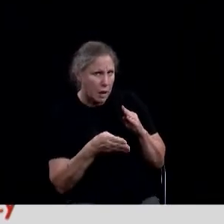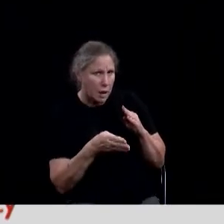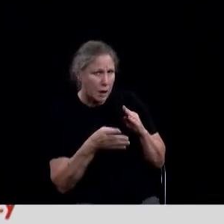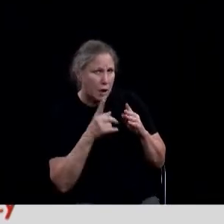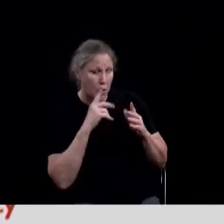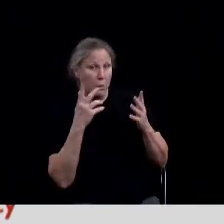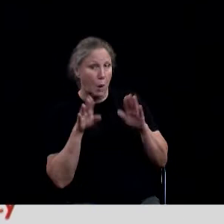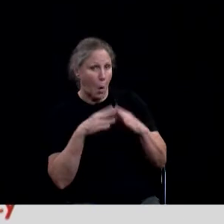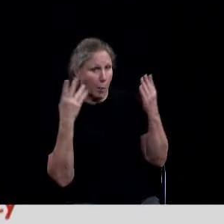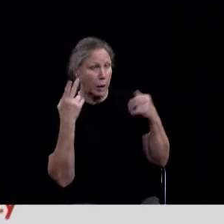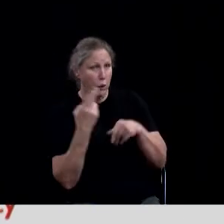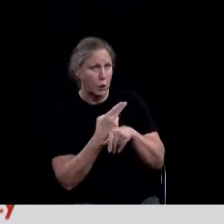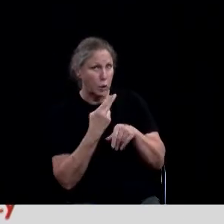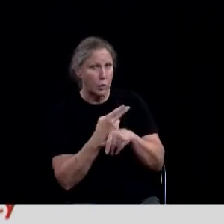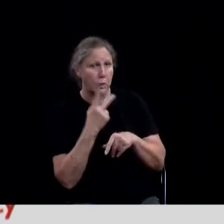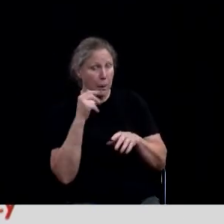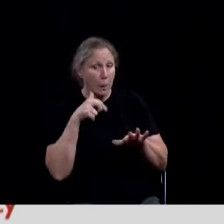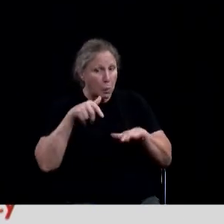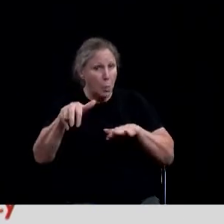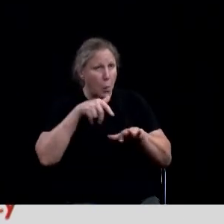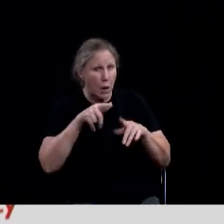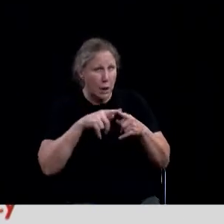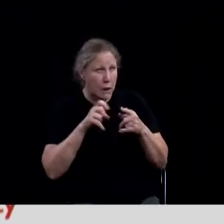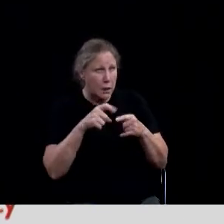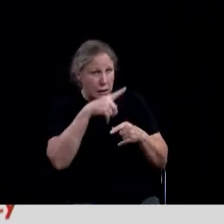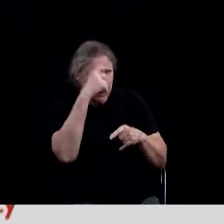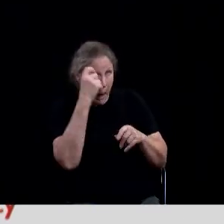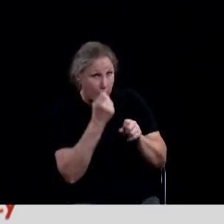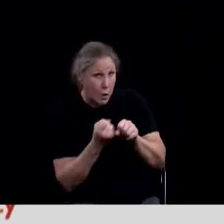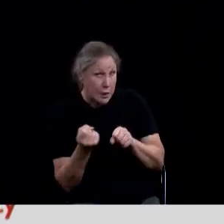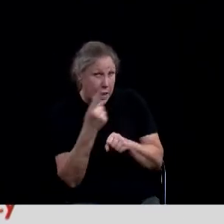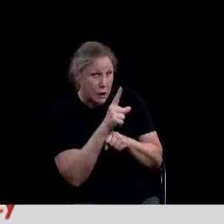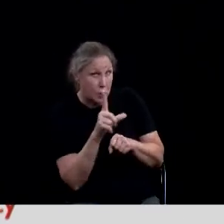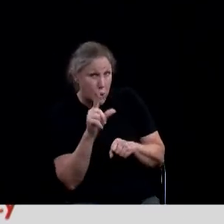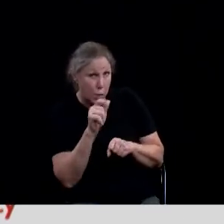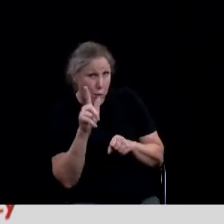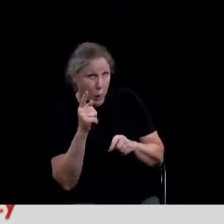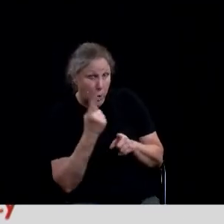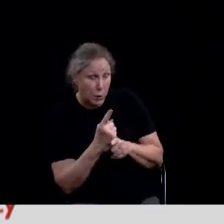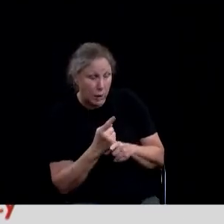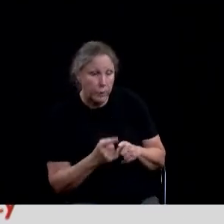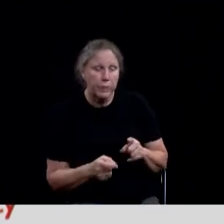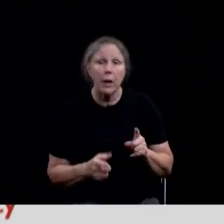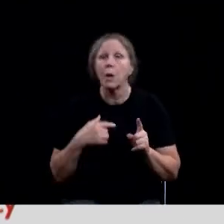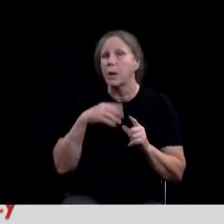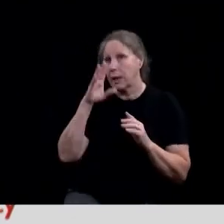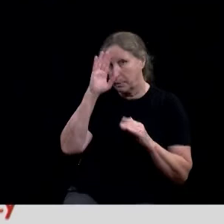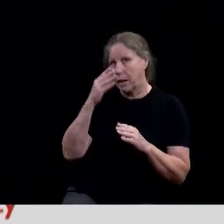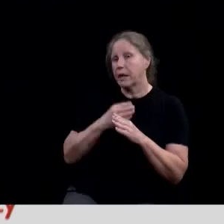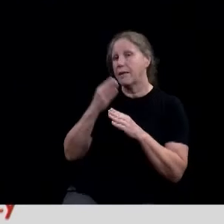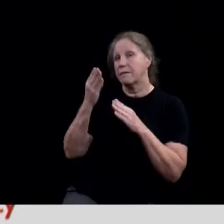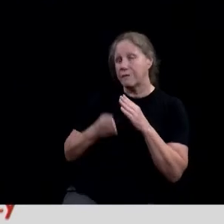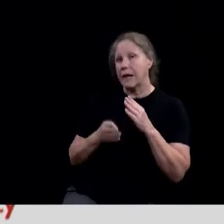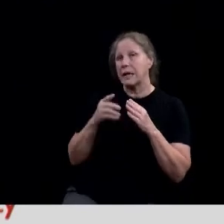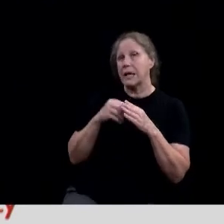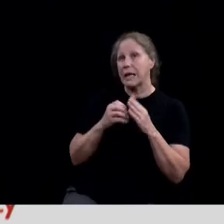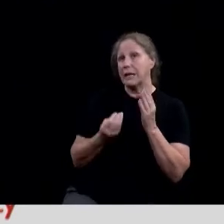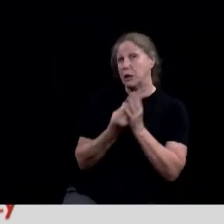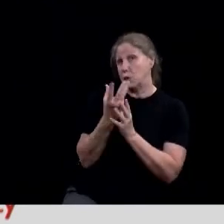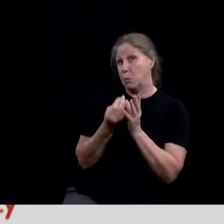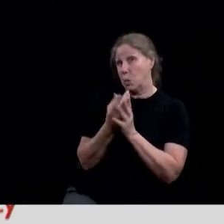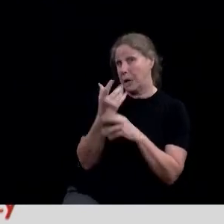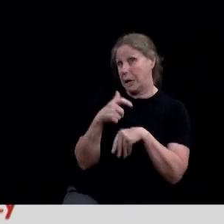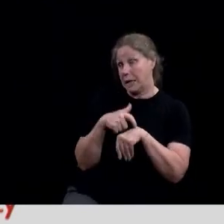summer of next year? We expect the project to finish sometime in the spring, but whether that's early spring, late